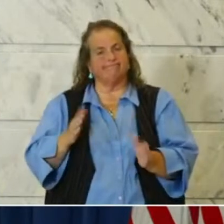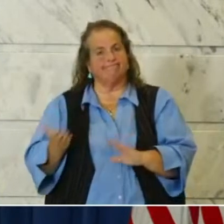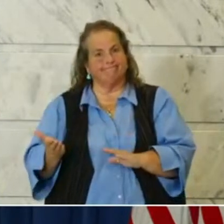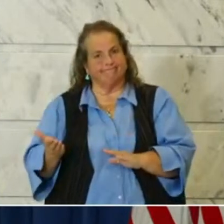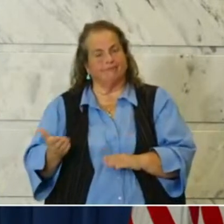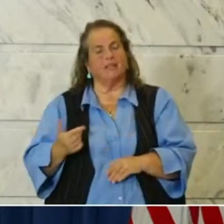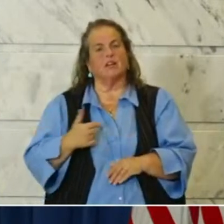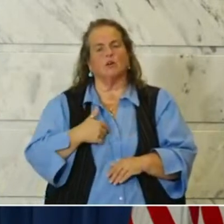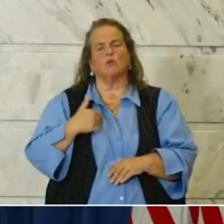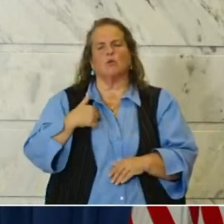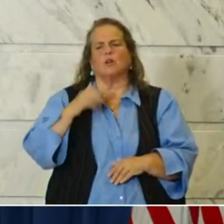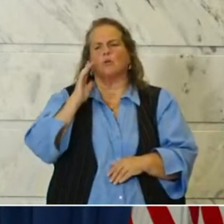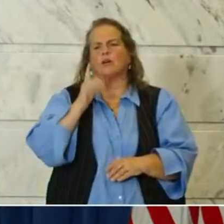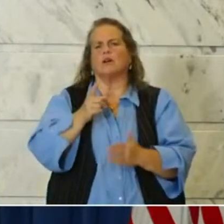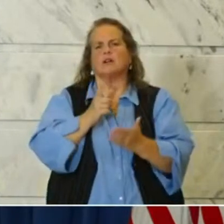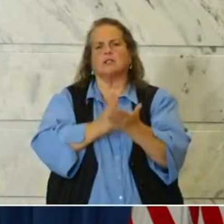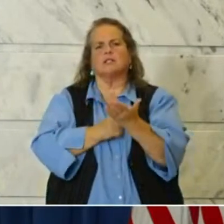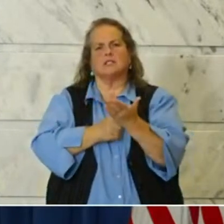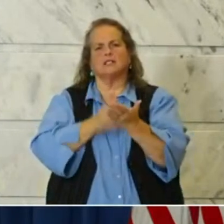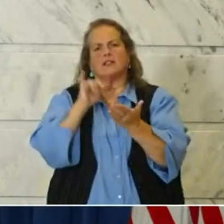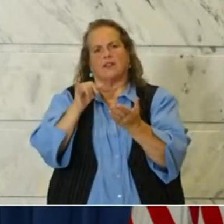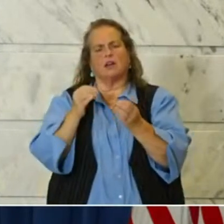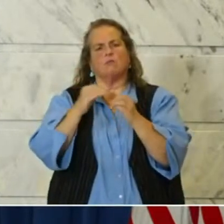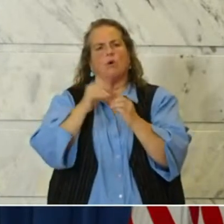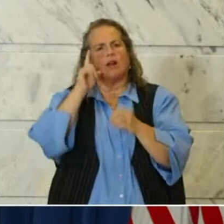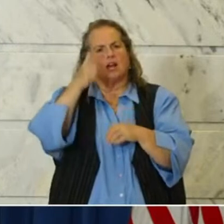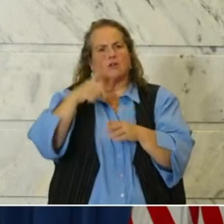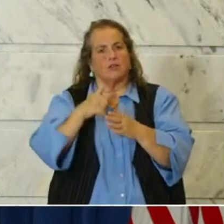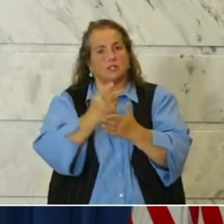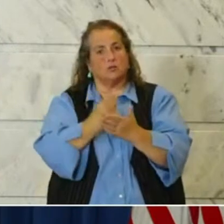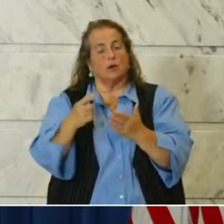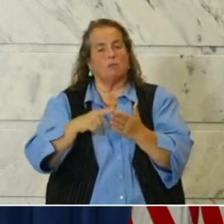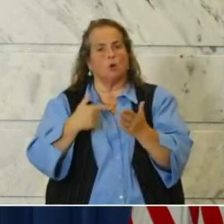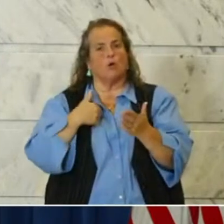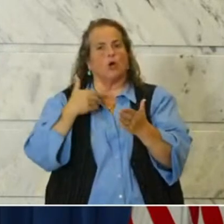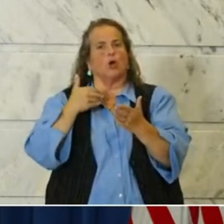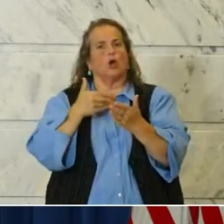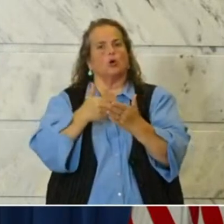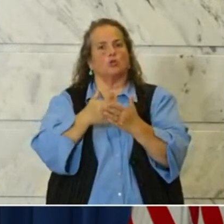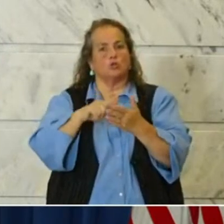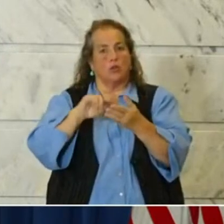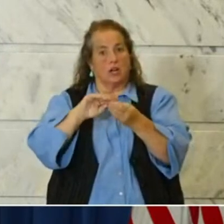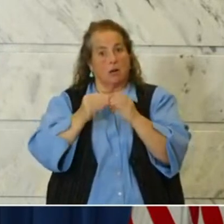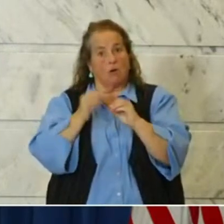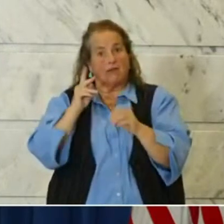perspective later this week, but we're getting close to the number of Kentuckians lost in